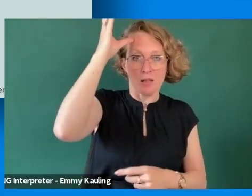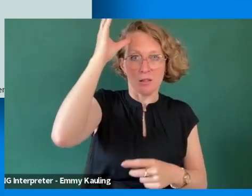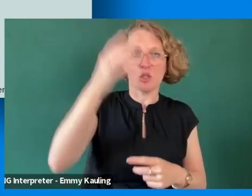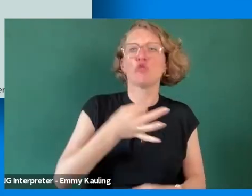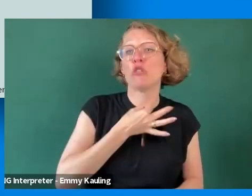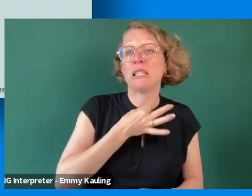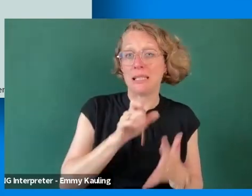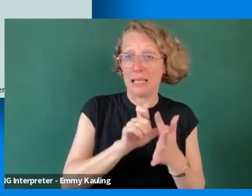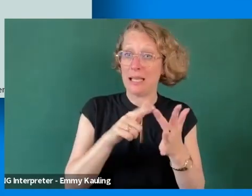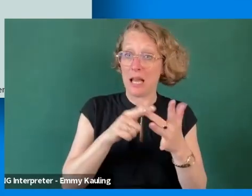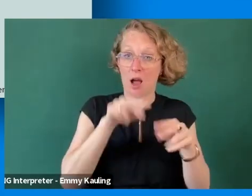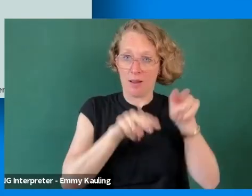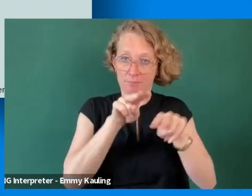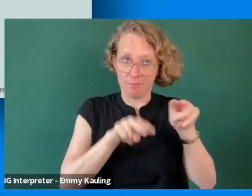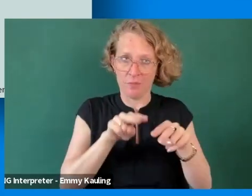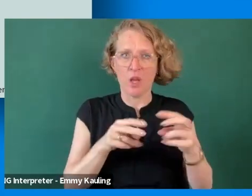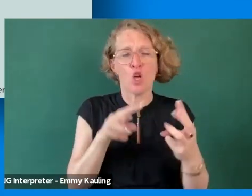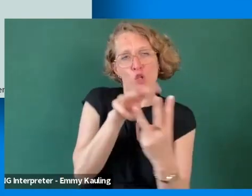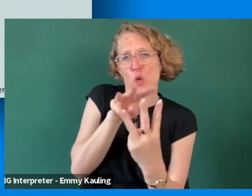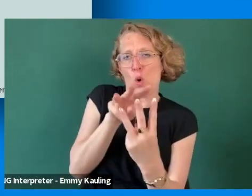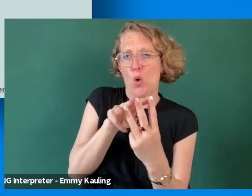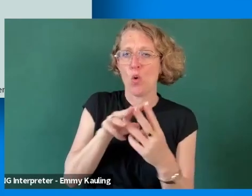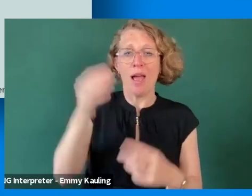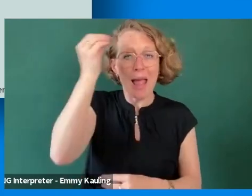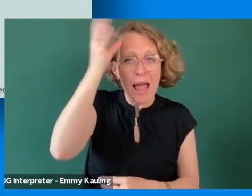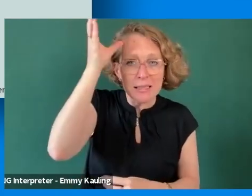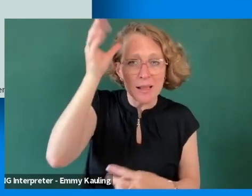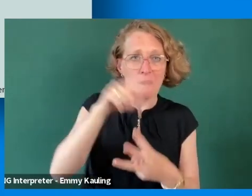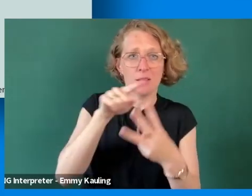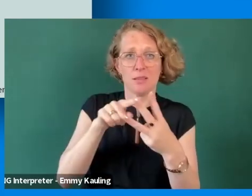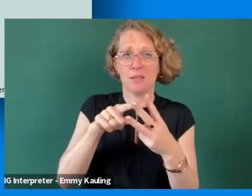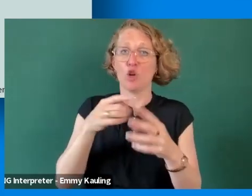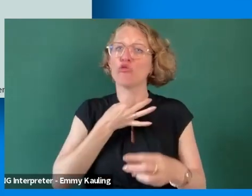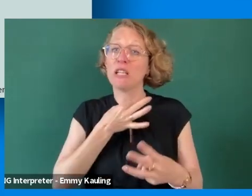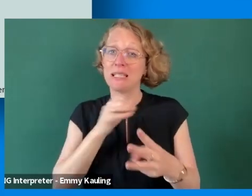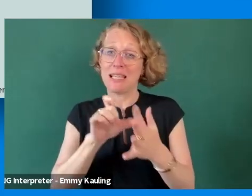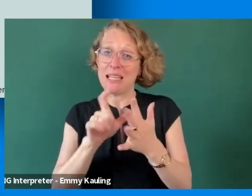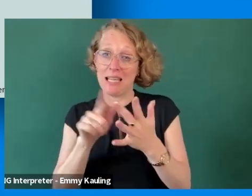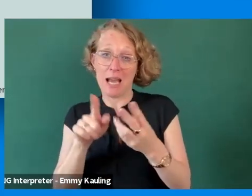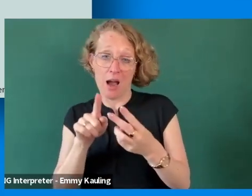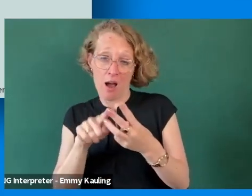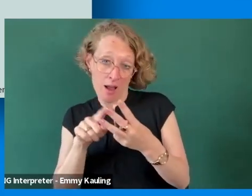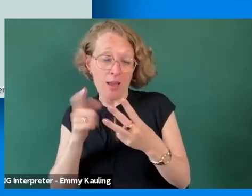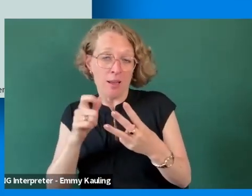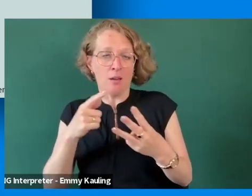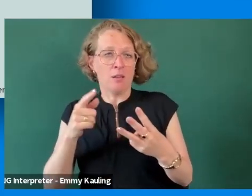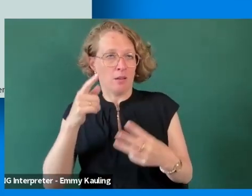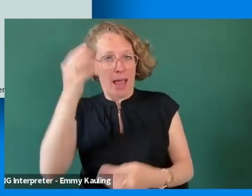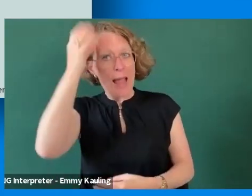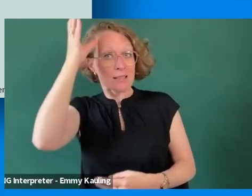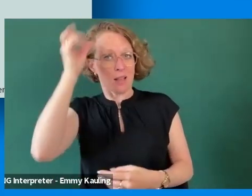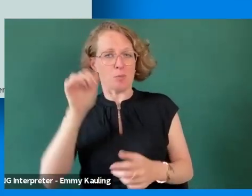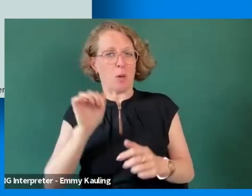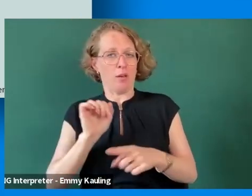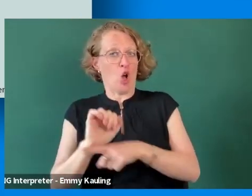three terms are key terms in assessment criteria, of course. So we're looking for excellence. We want to avoid risk.